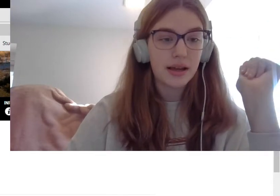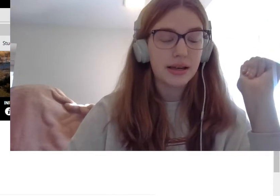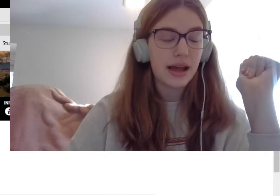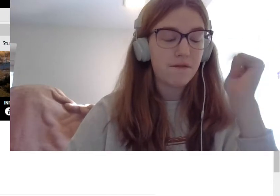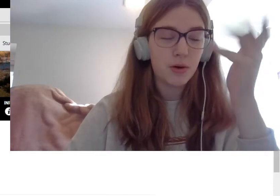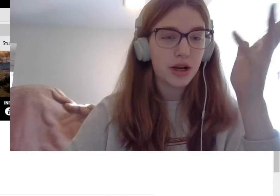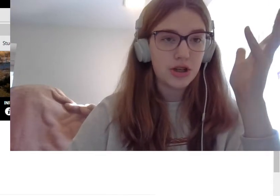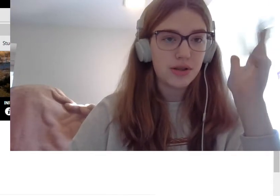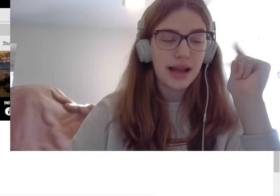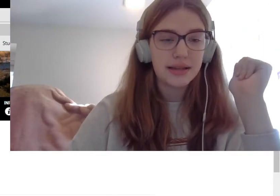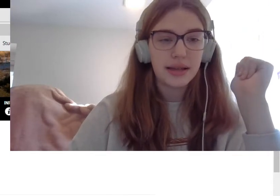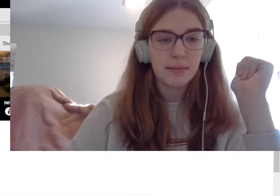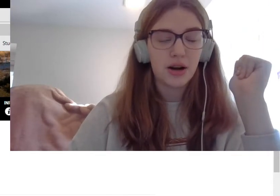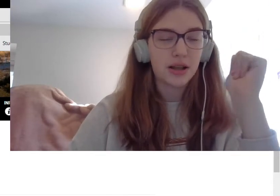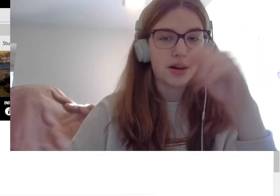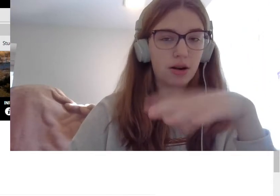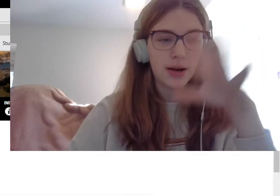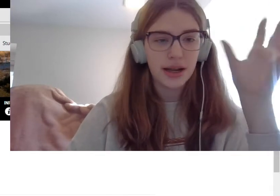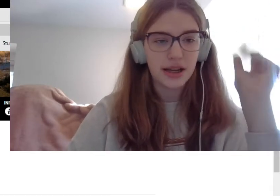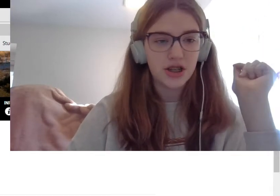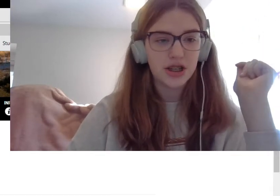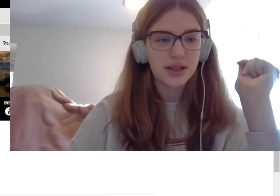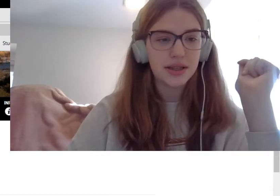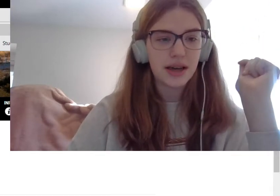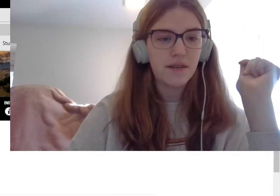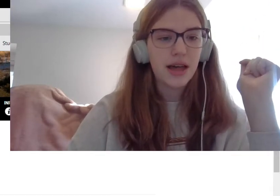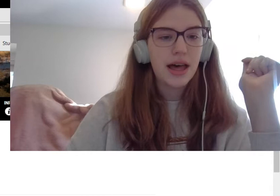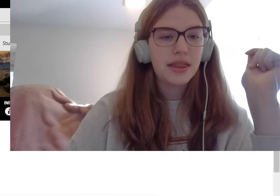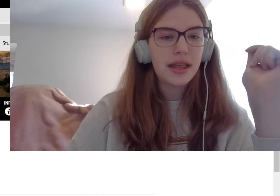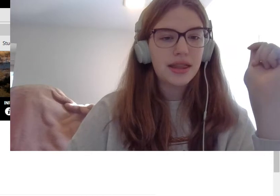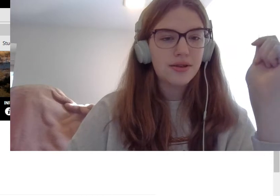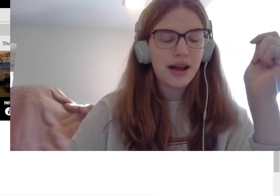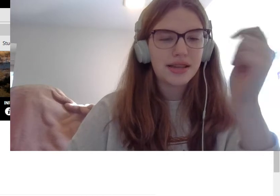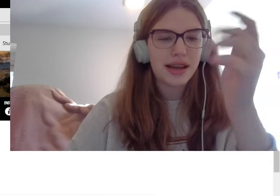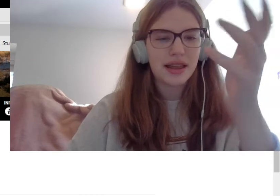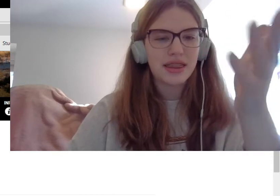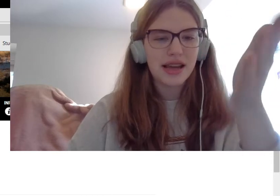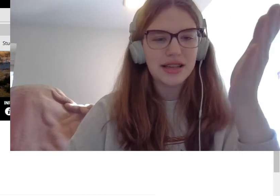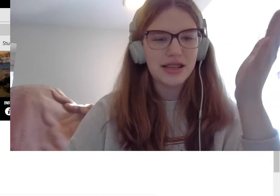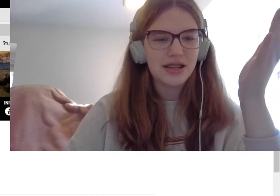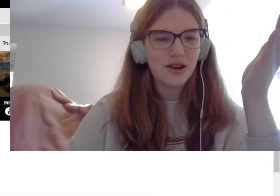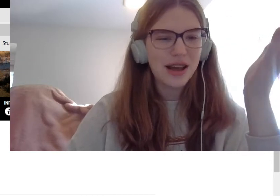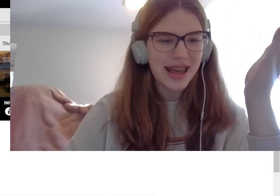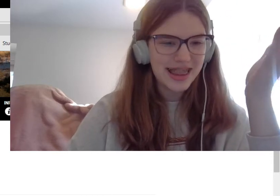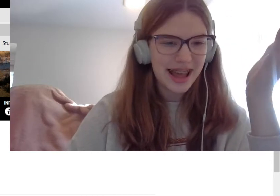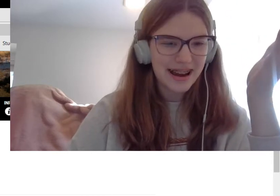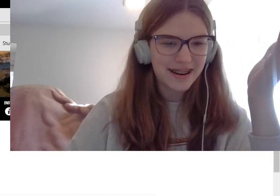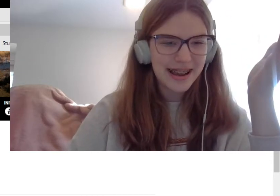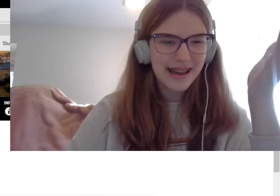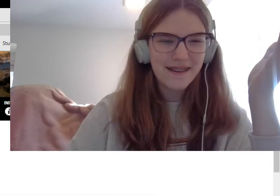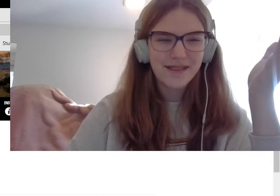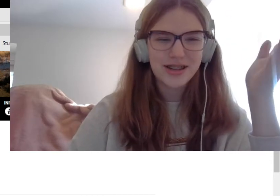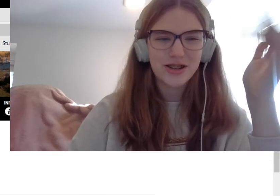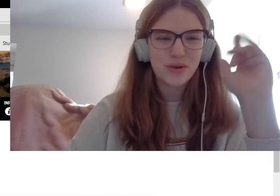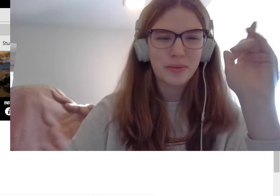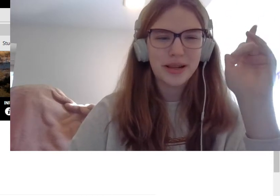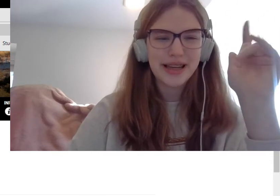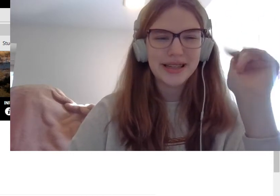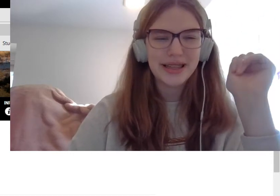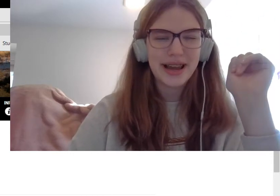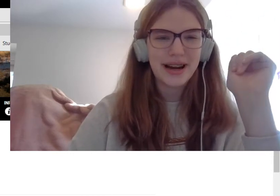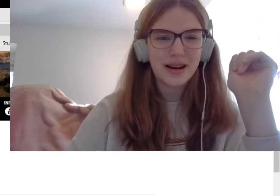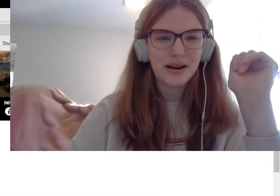camping. And if you want to do that inside the park, there are regulations and stuff. Then this one has like things to do in the area, which